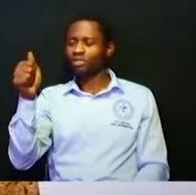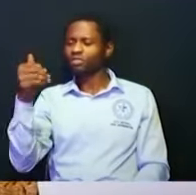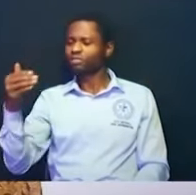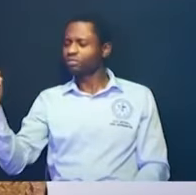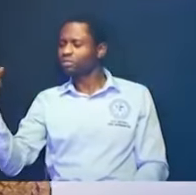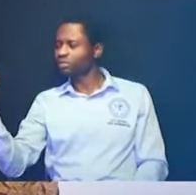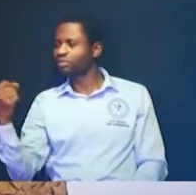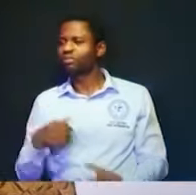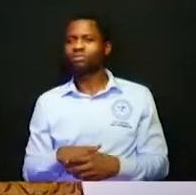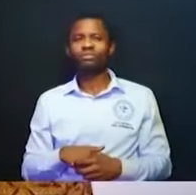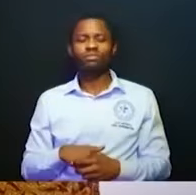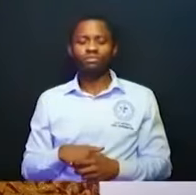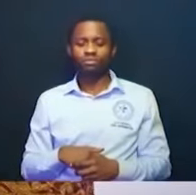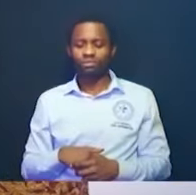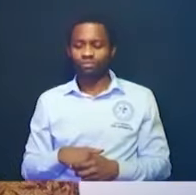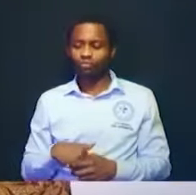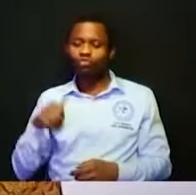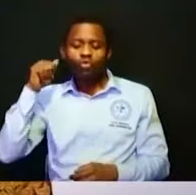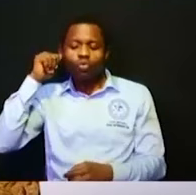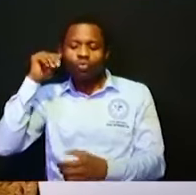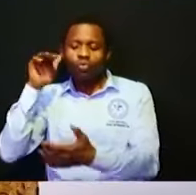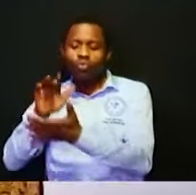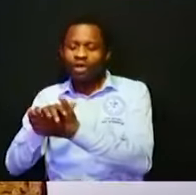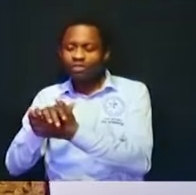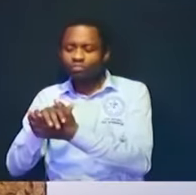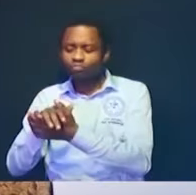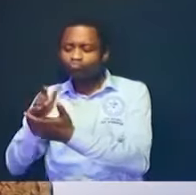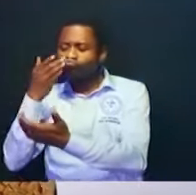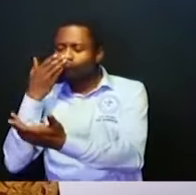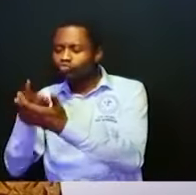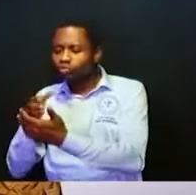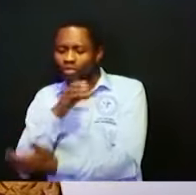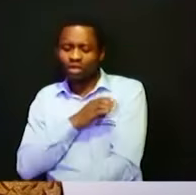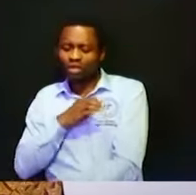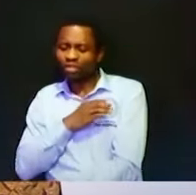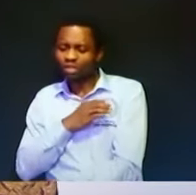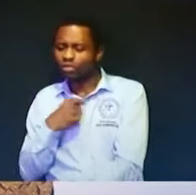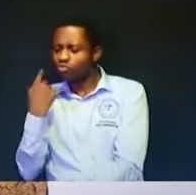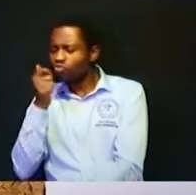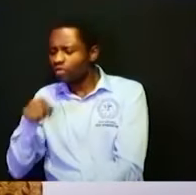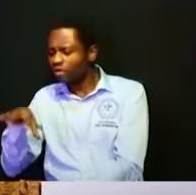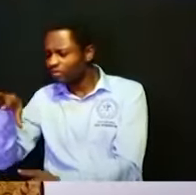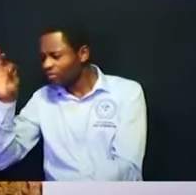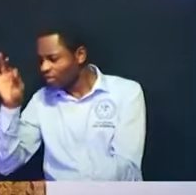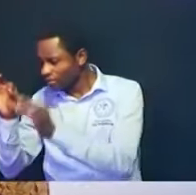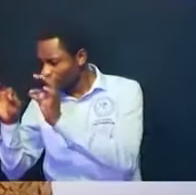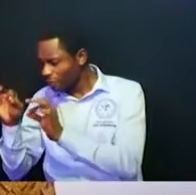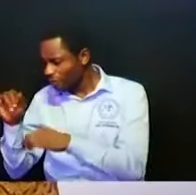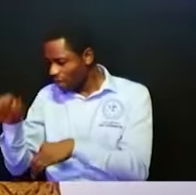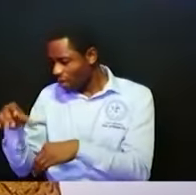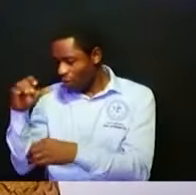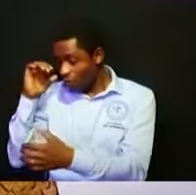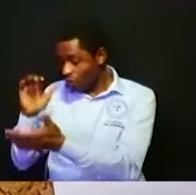baako no a wife of noble character who can find she is worth far